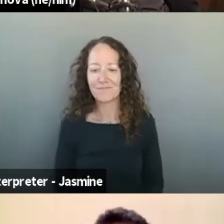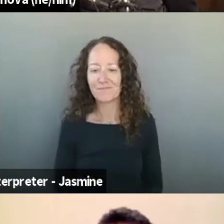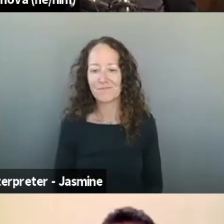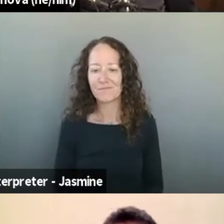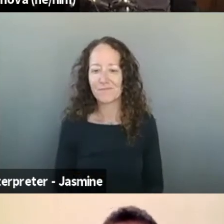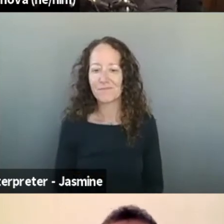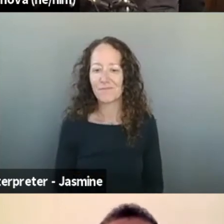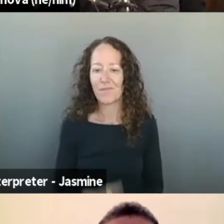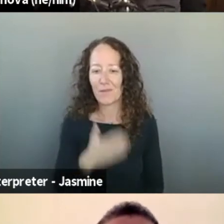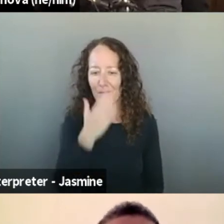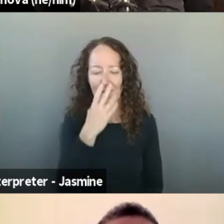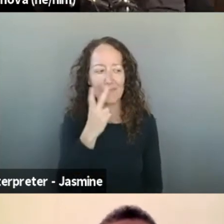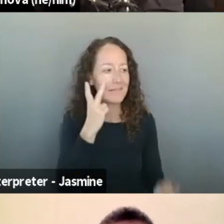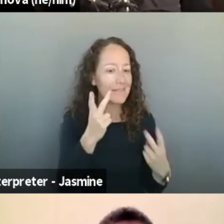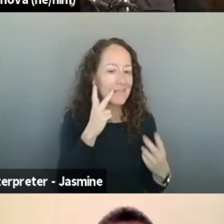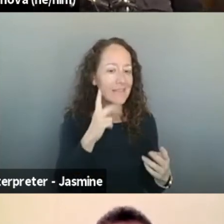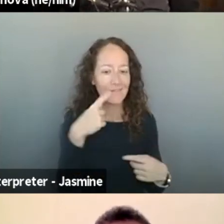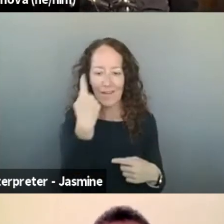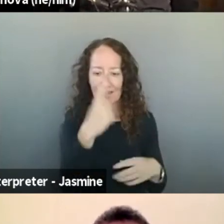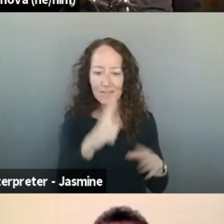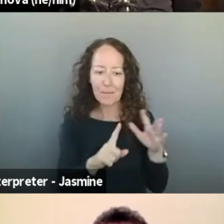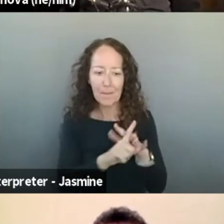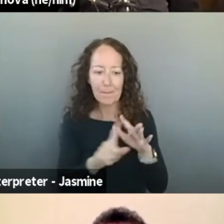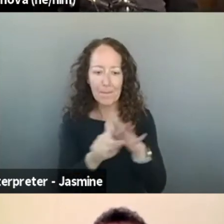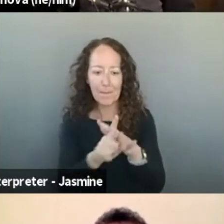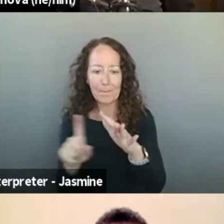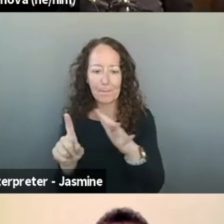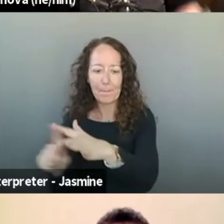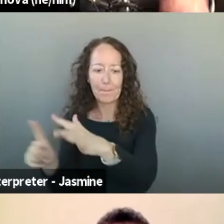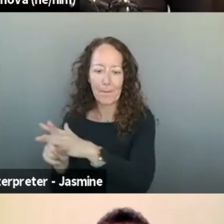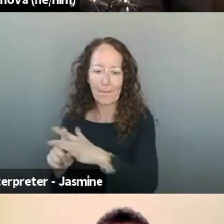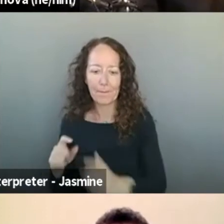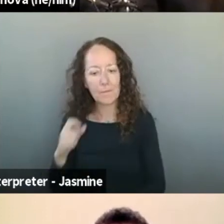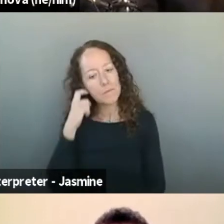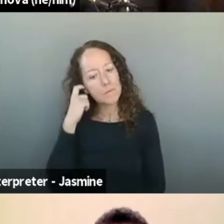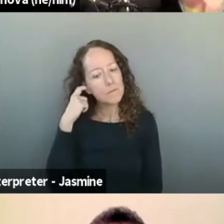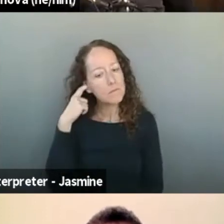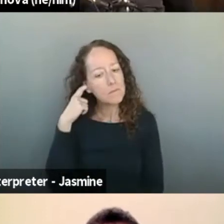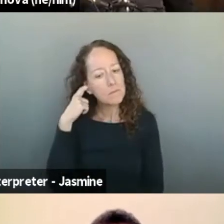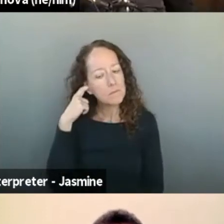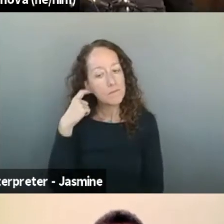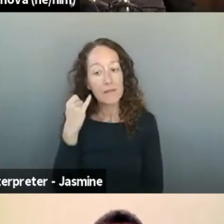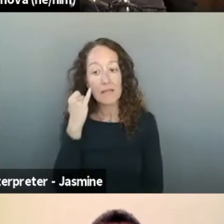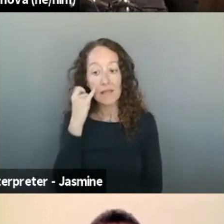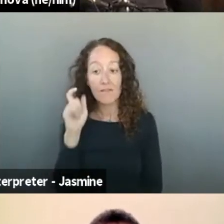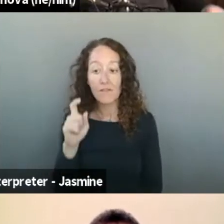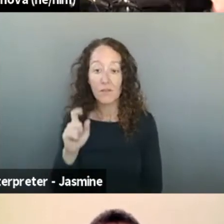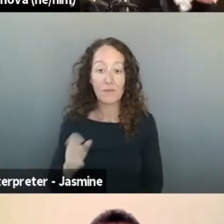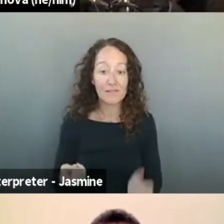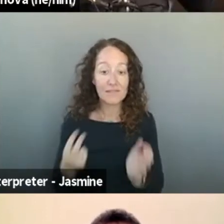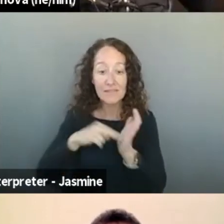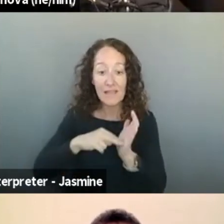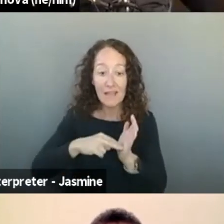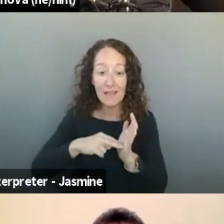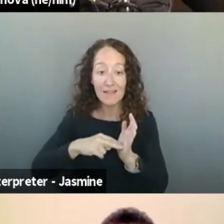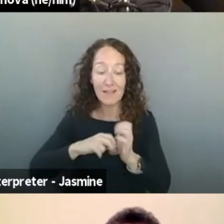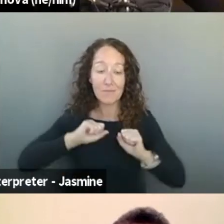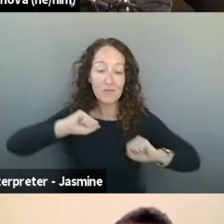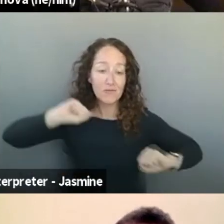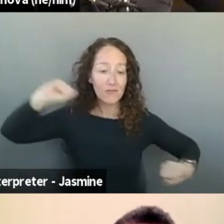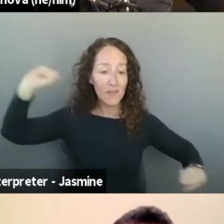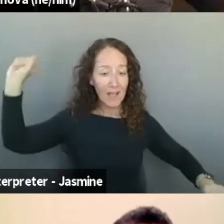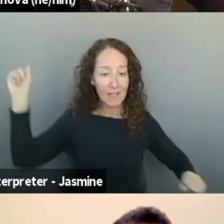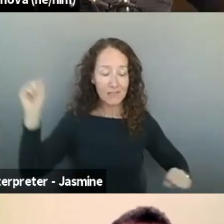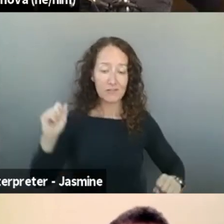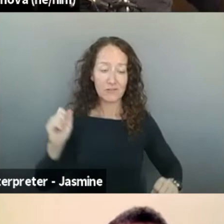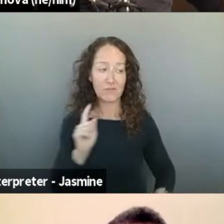good to see some faces popping up into the screen. And if you need to stand up and stretch or get some water, do whatever you need